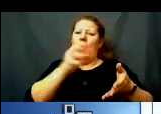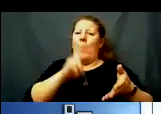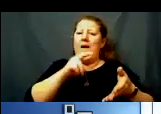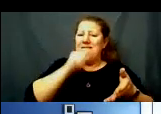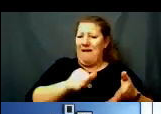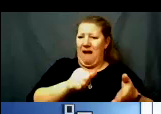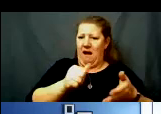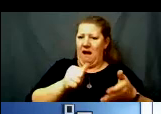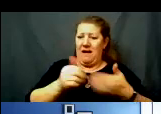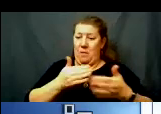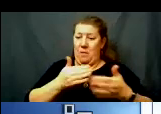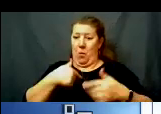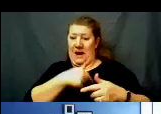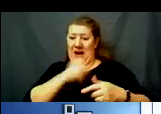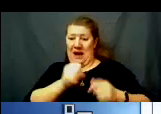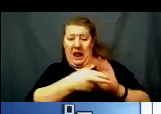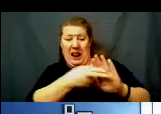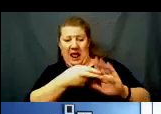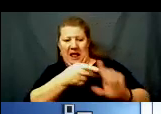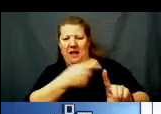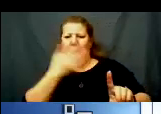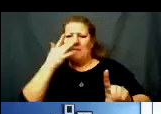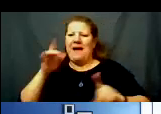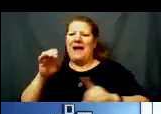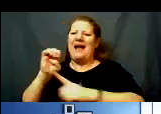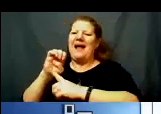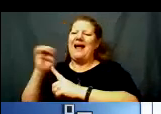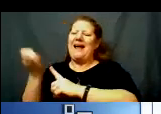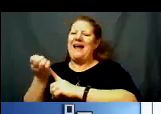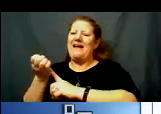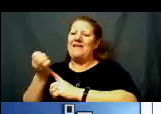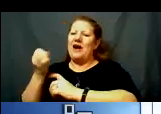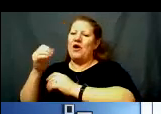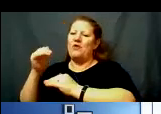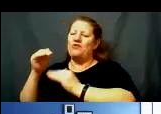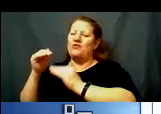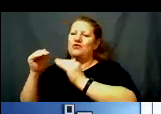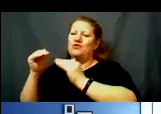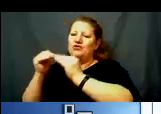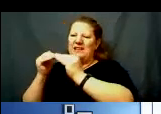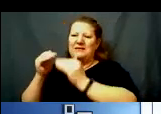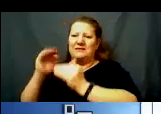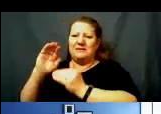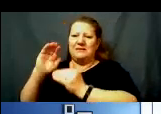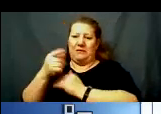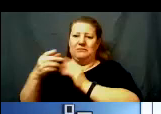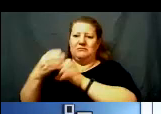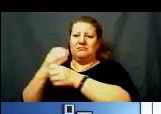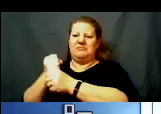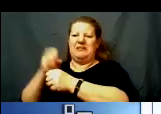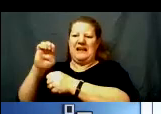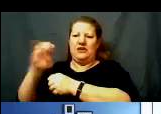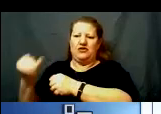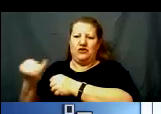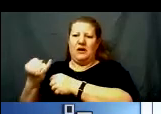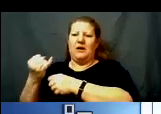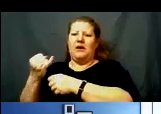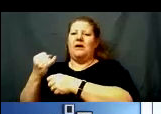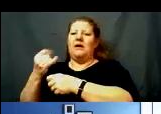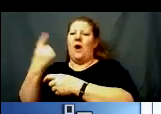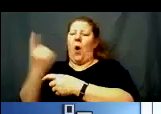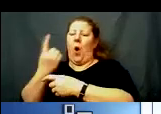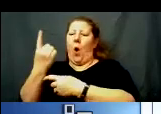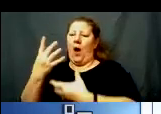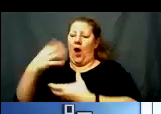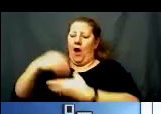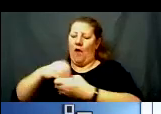directly, because environmental justice conflicts always involve land and other forms of material wealth from our